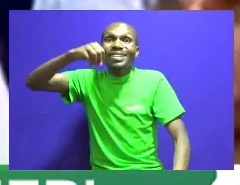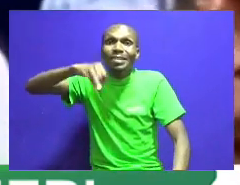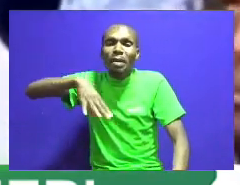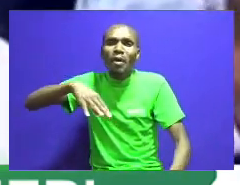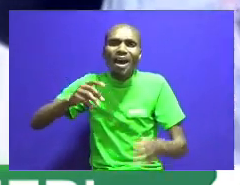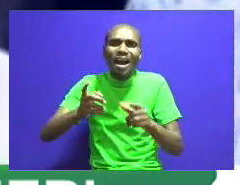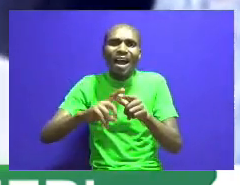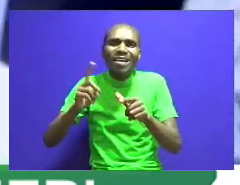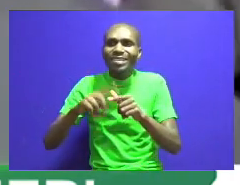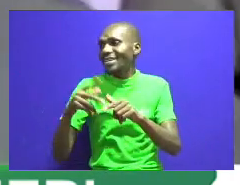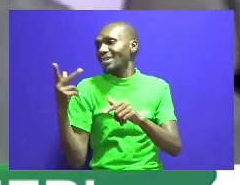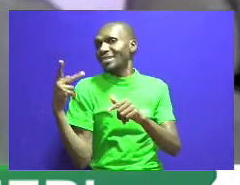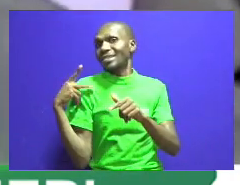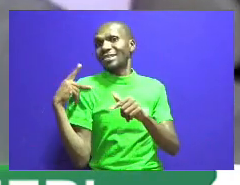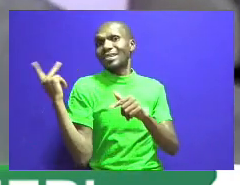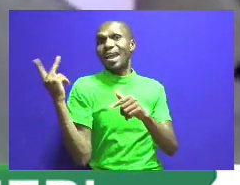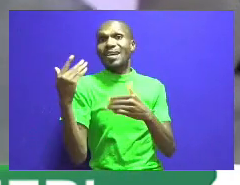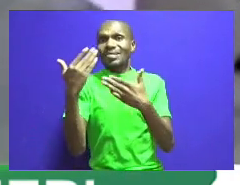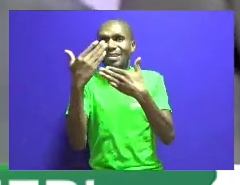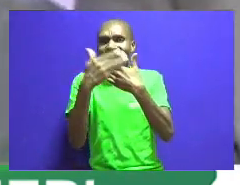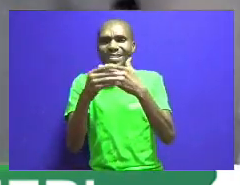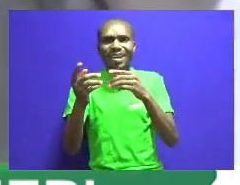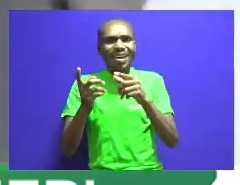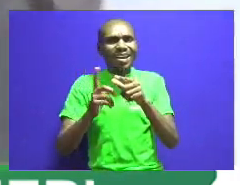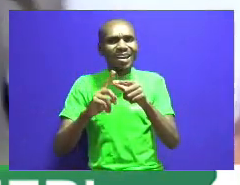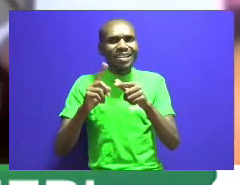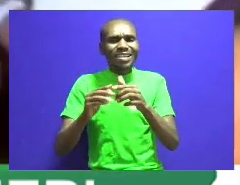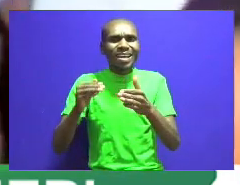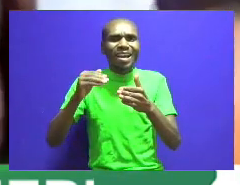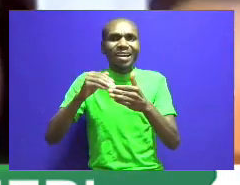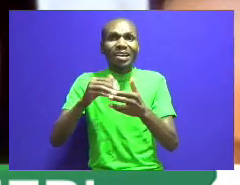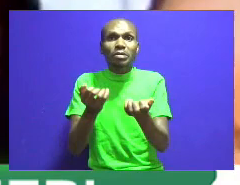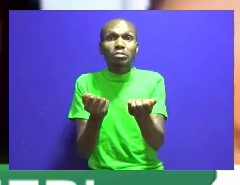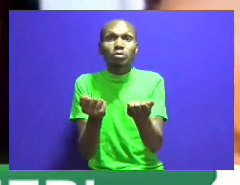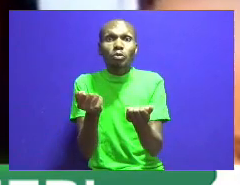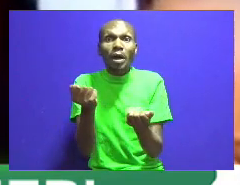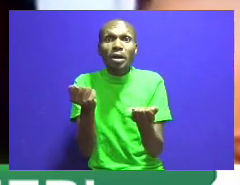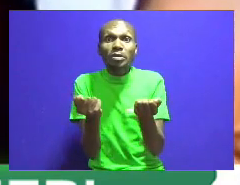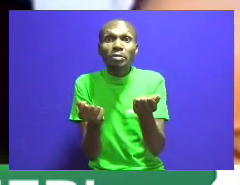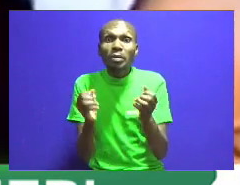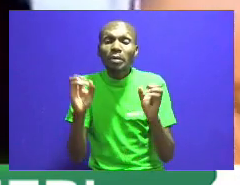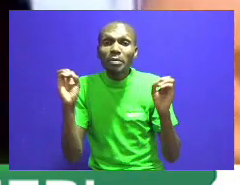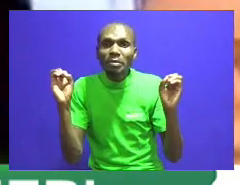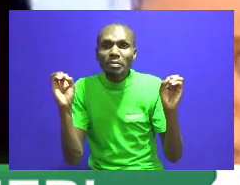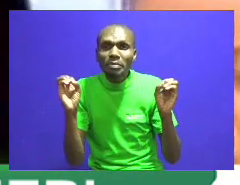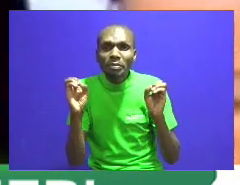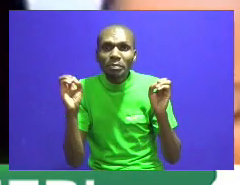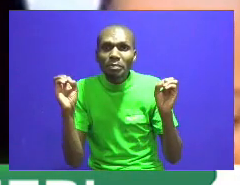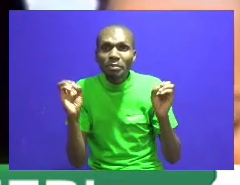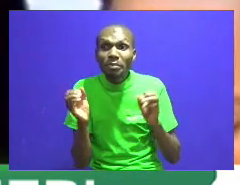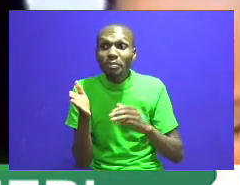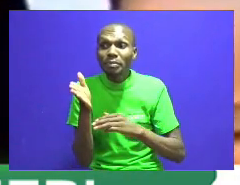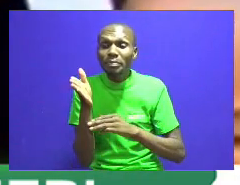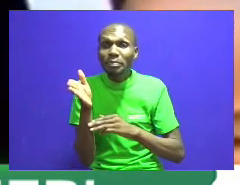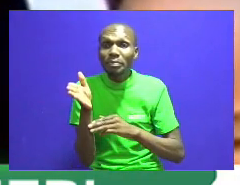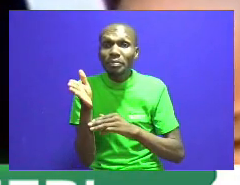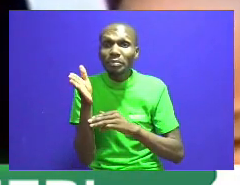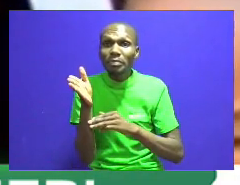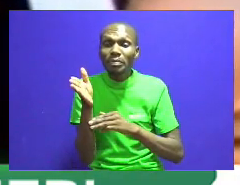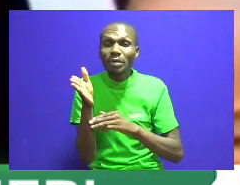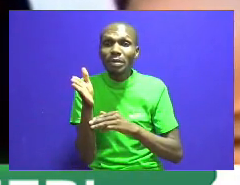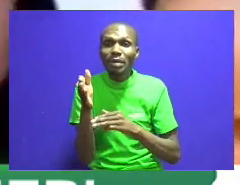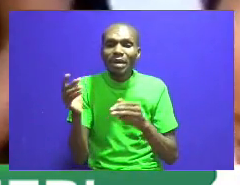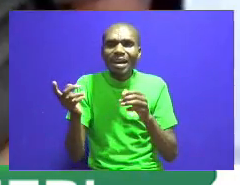anena sobo tuko bogo kiera lero egento kirete obo sombi anena segeti kiligia chinde gia Jomo Kenyatta International Airport